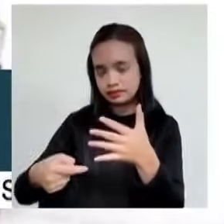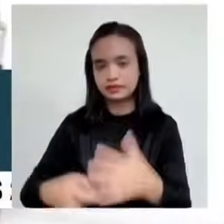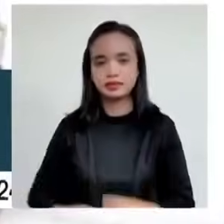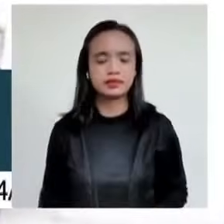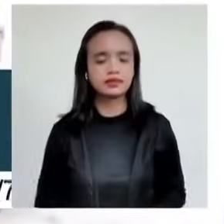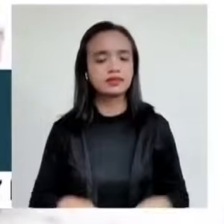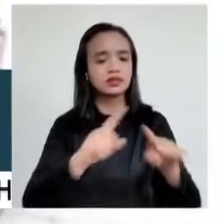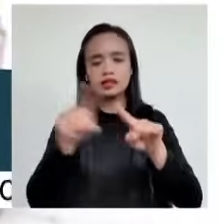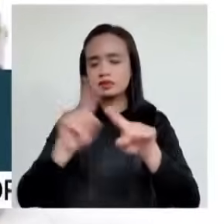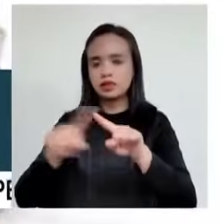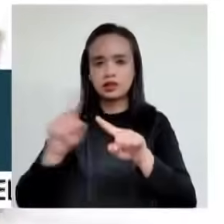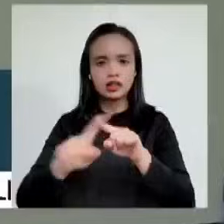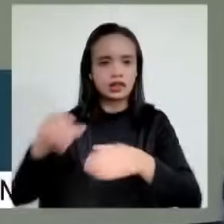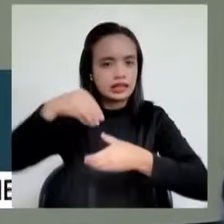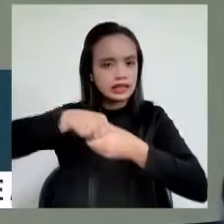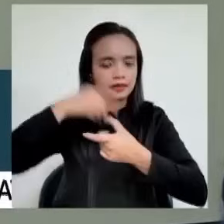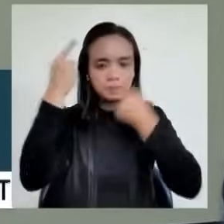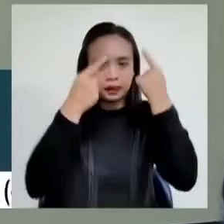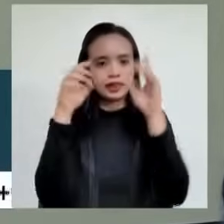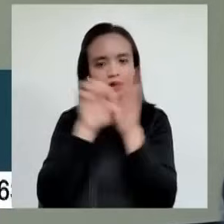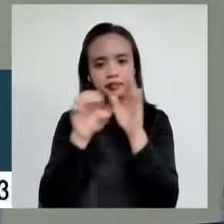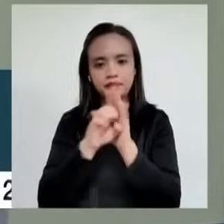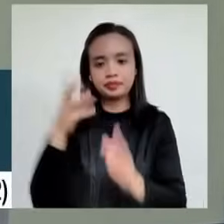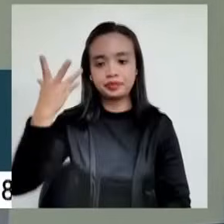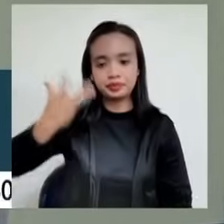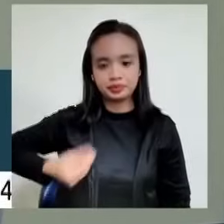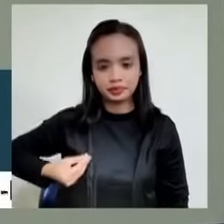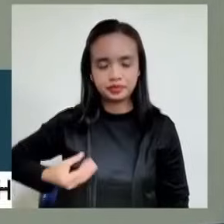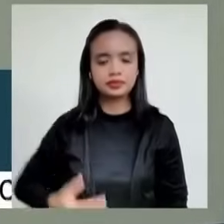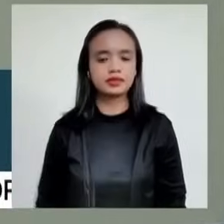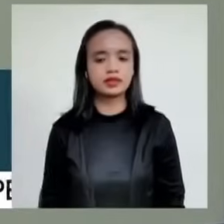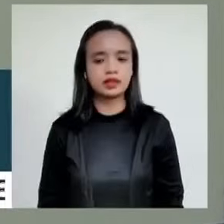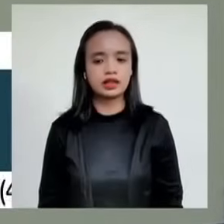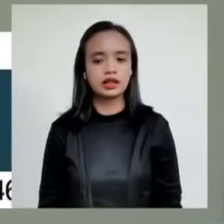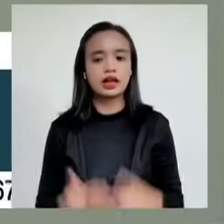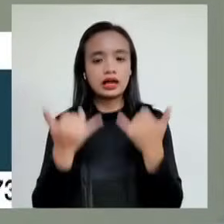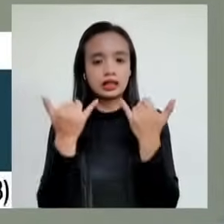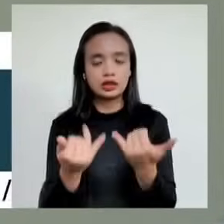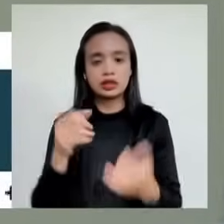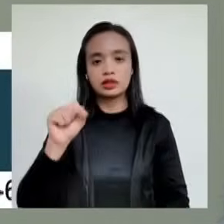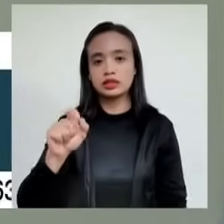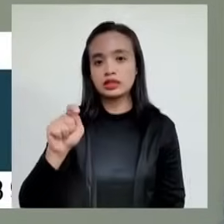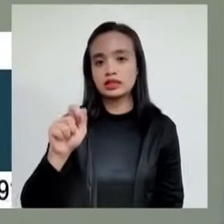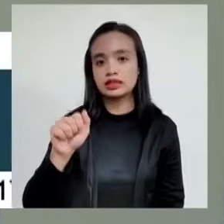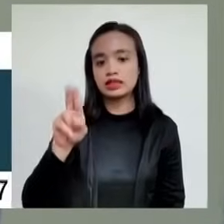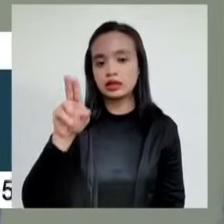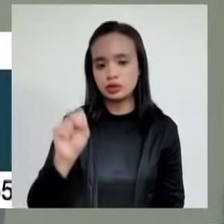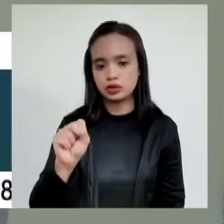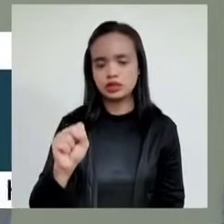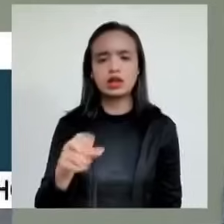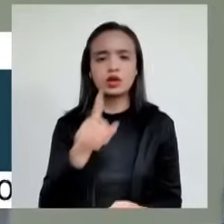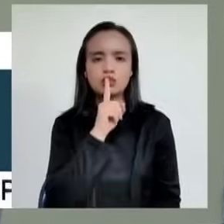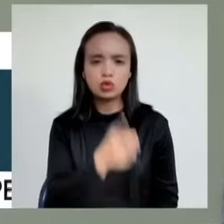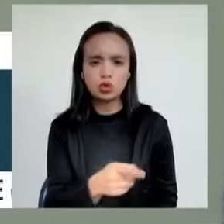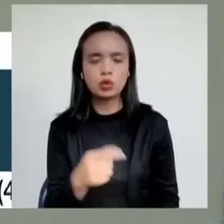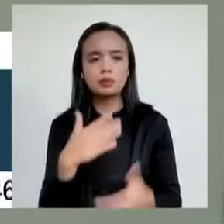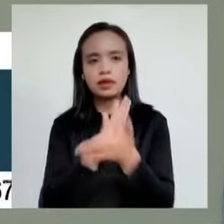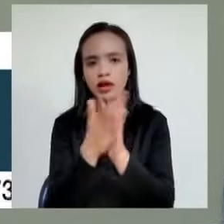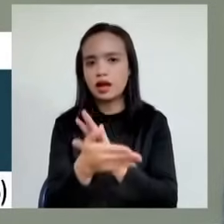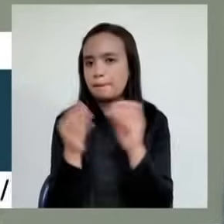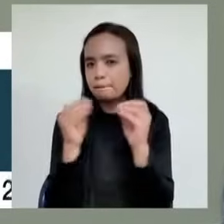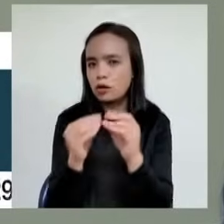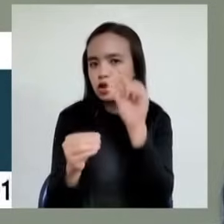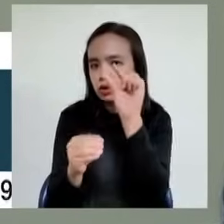internal concerns like corruption. The current status quo makes it quite challenging for the